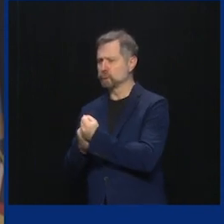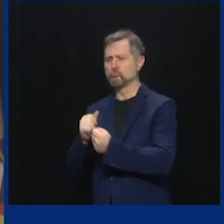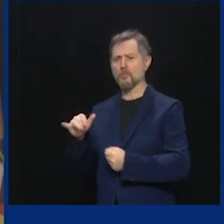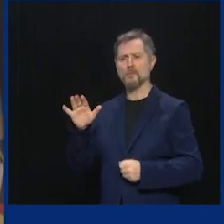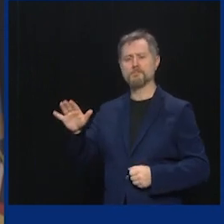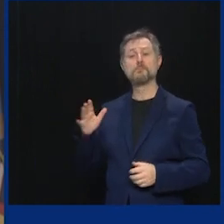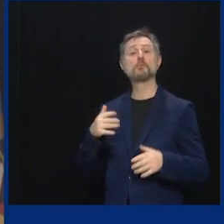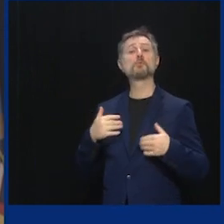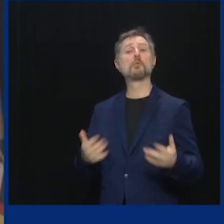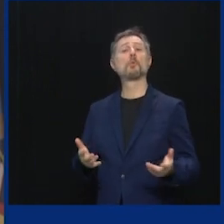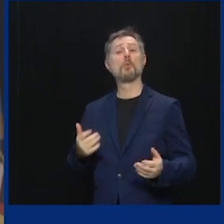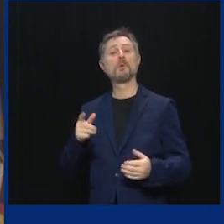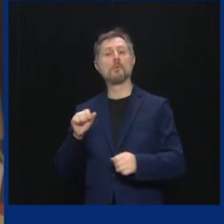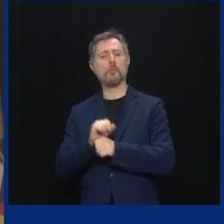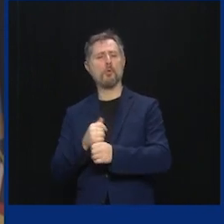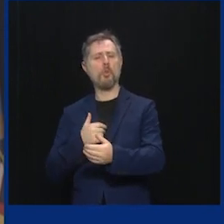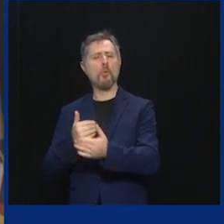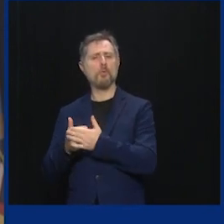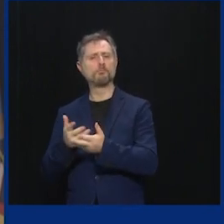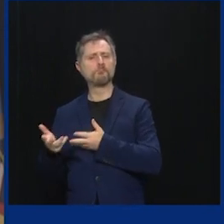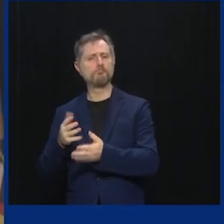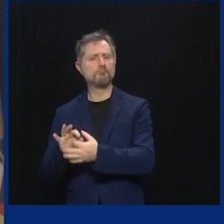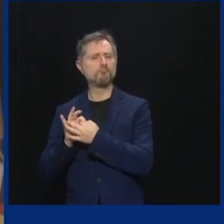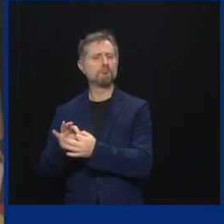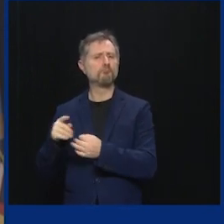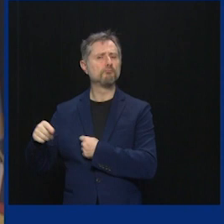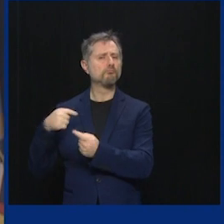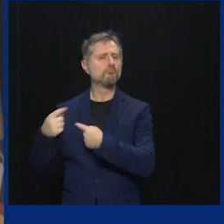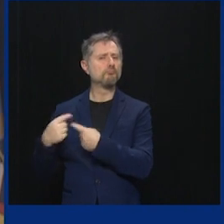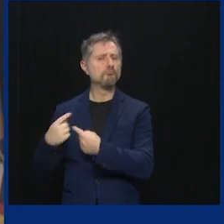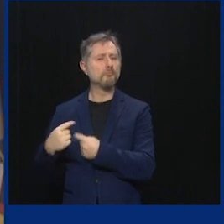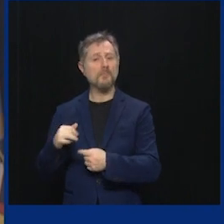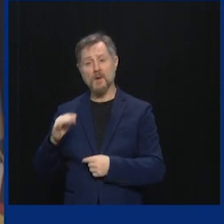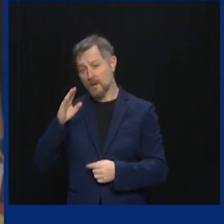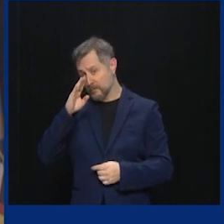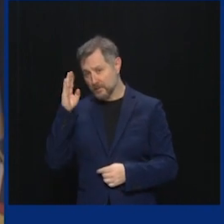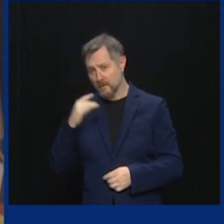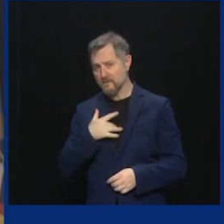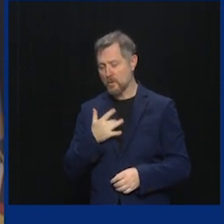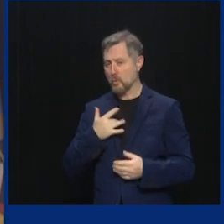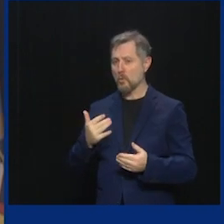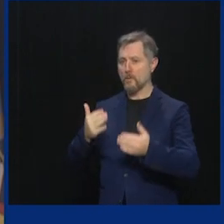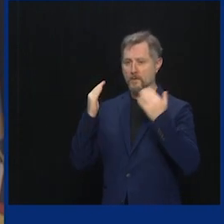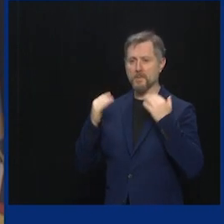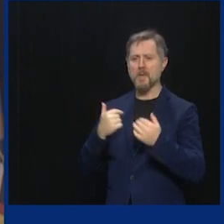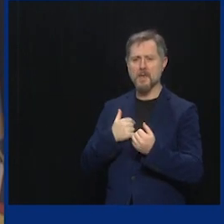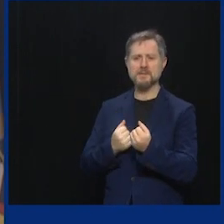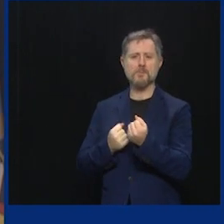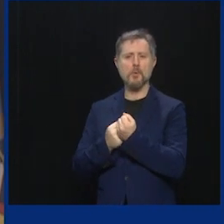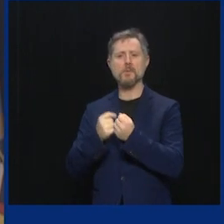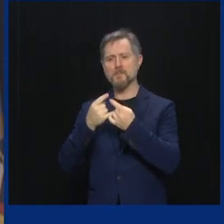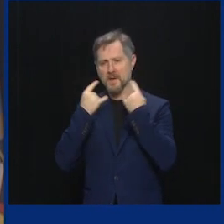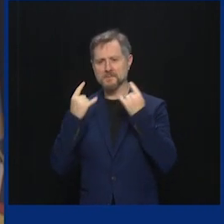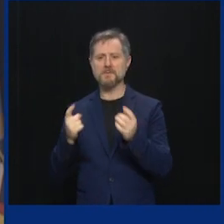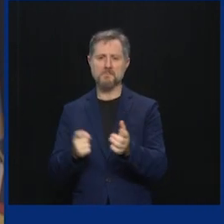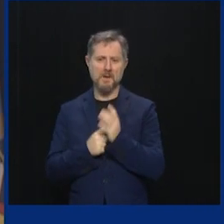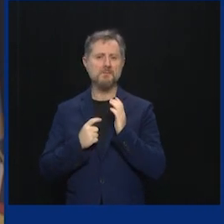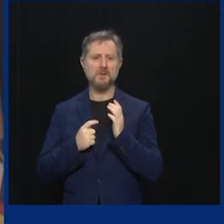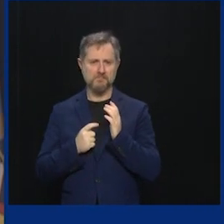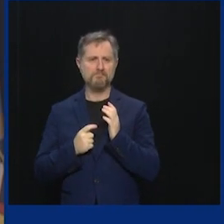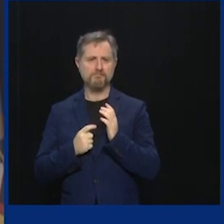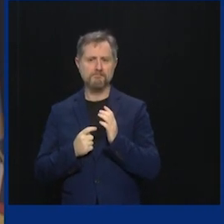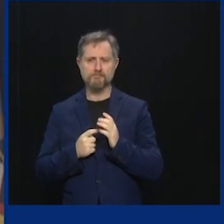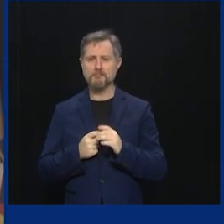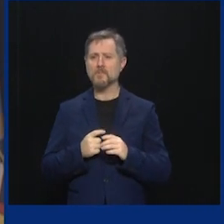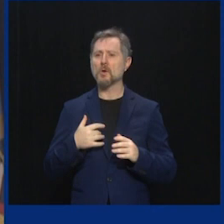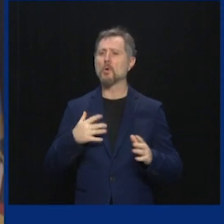are working closely to help leave the pressure valve that's on the hospitals right now. So I support his mask mandate, and I encourage other